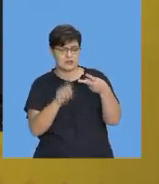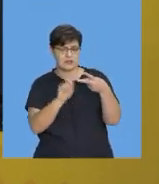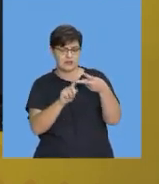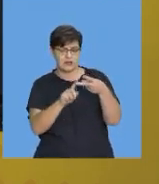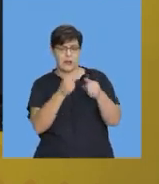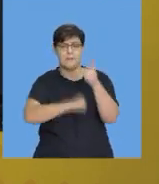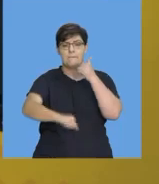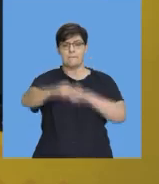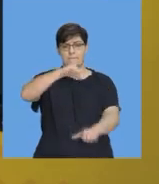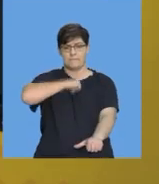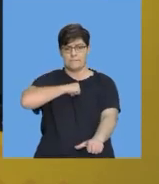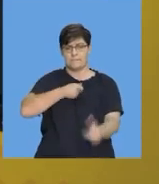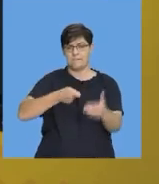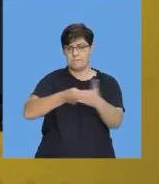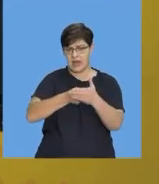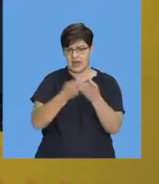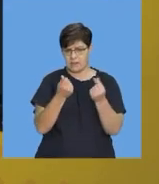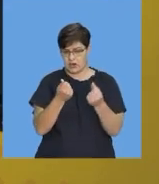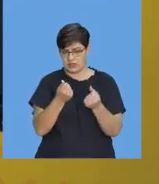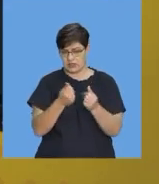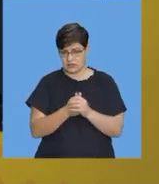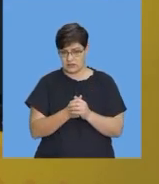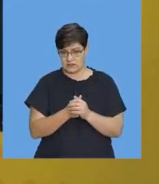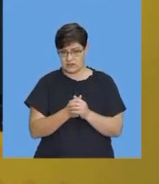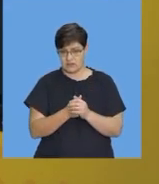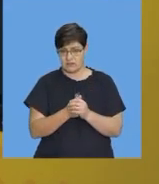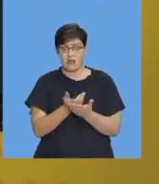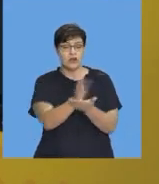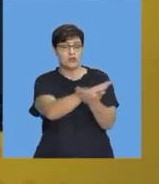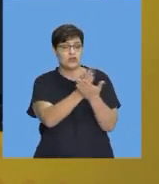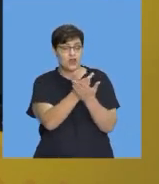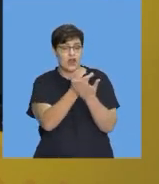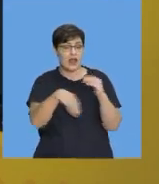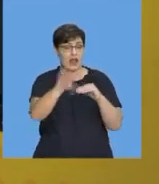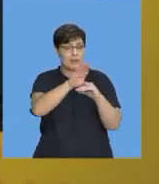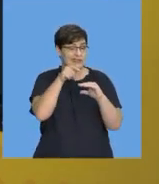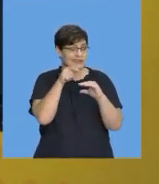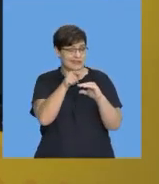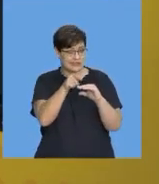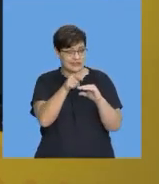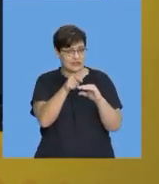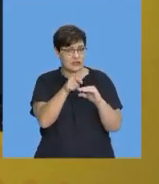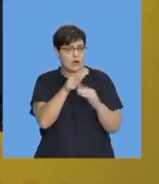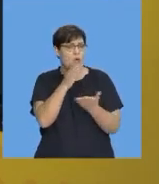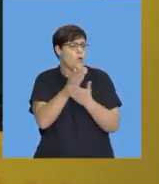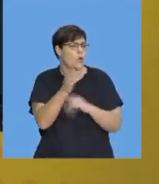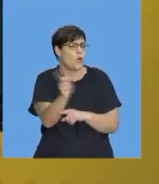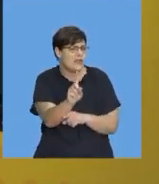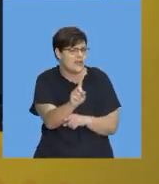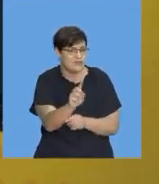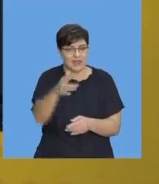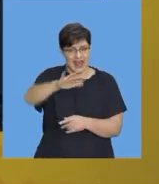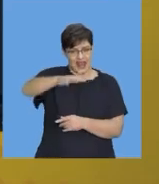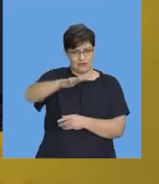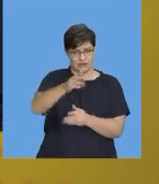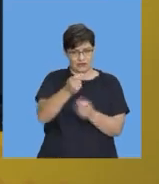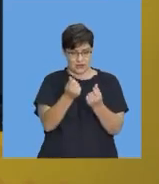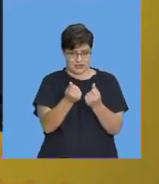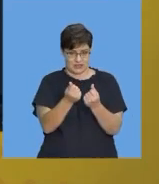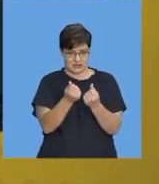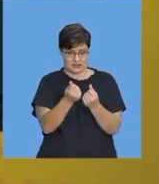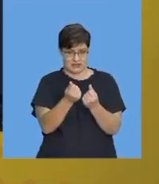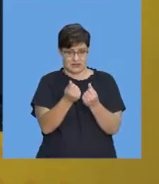you're going to look at the repurchase price. Now remember, in your share capital, you always work with the average price.